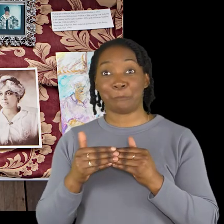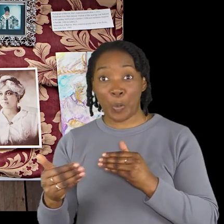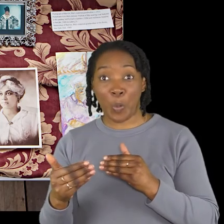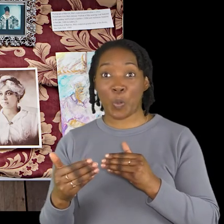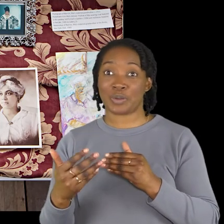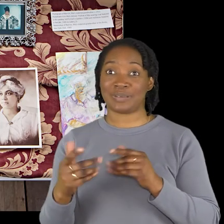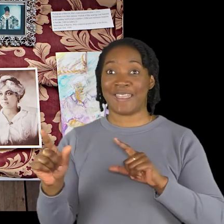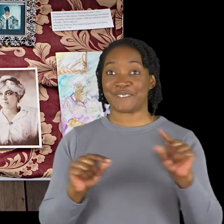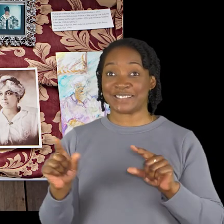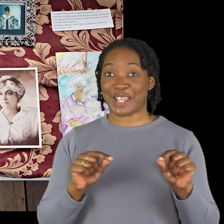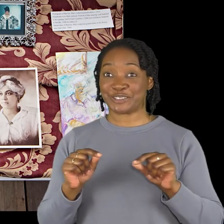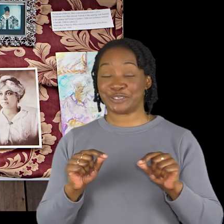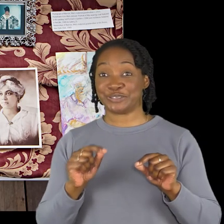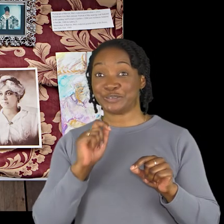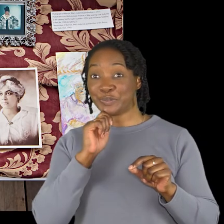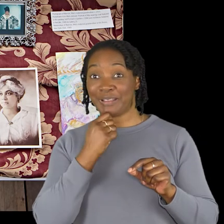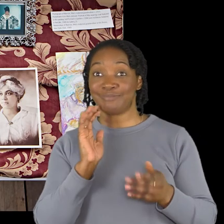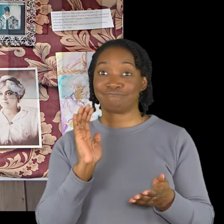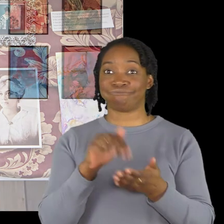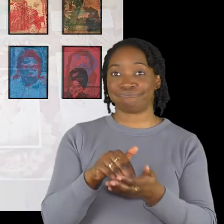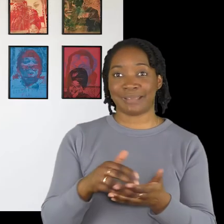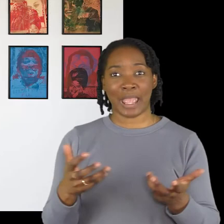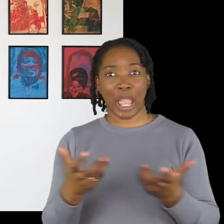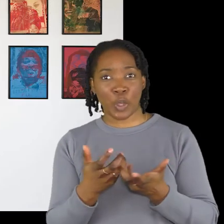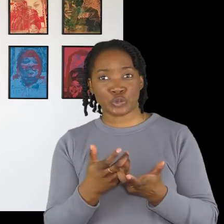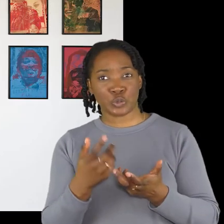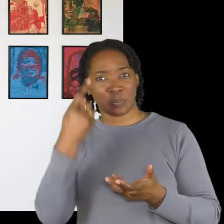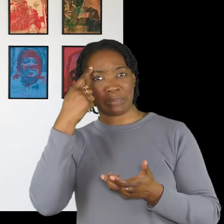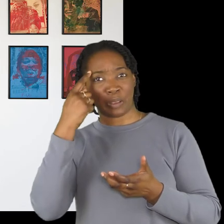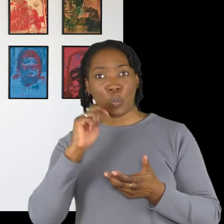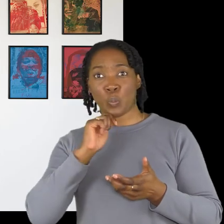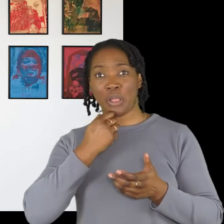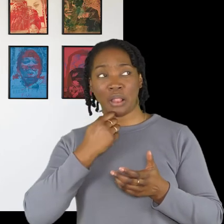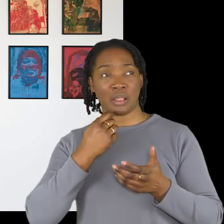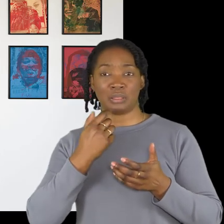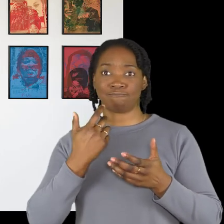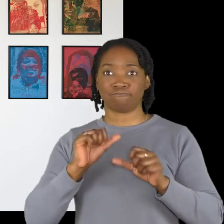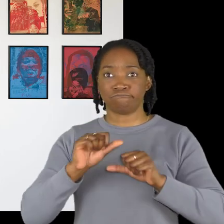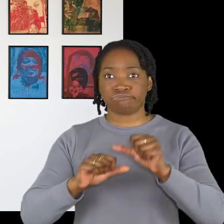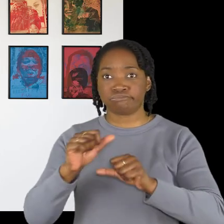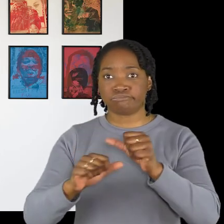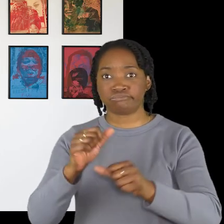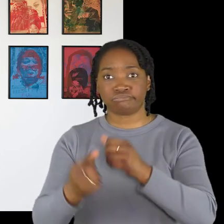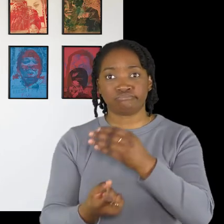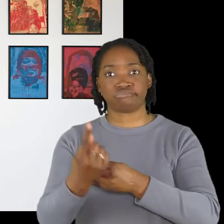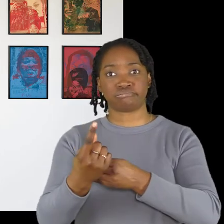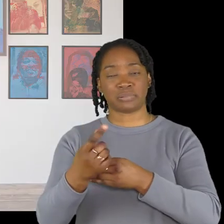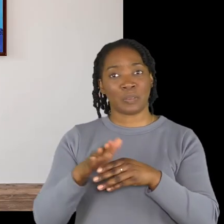and more invitations to come, how do you see things panning out in terms of